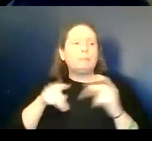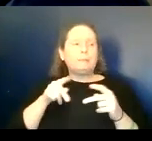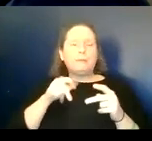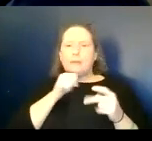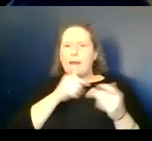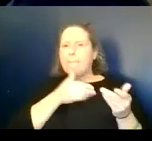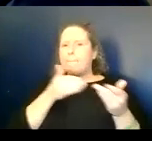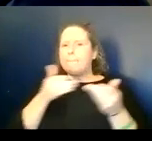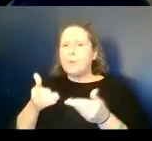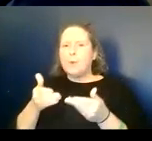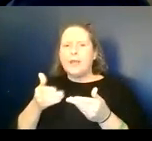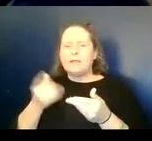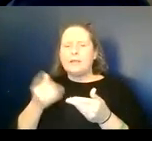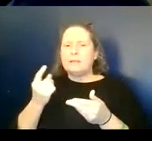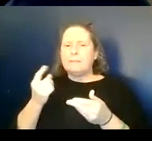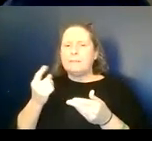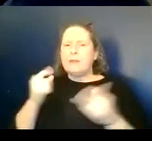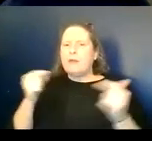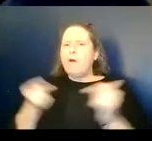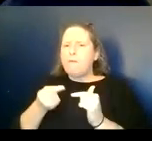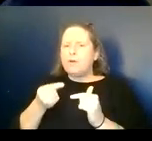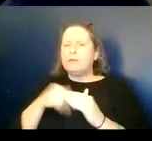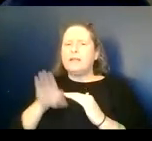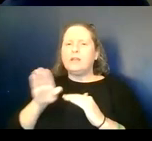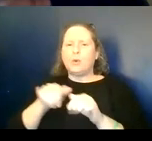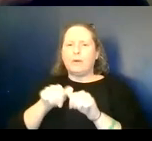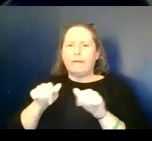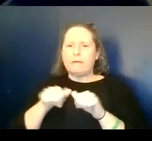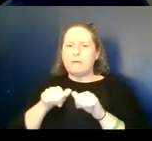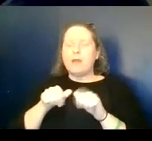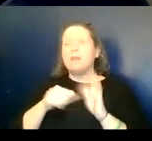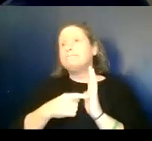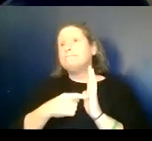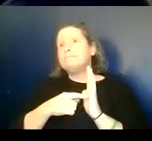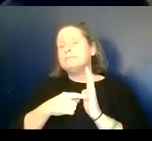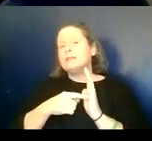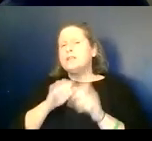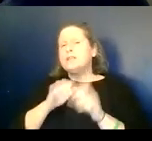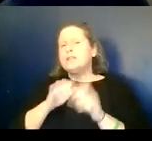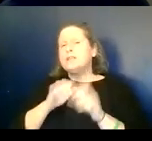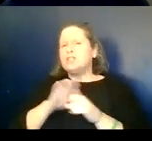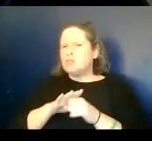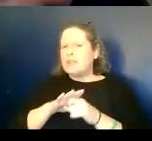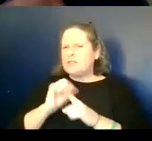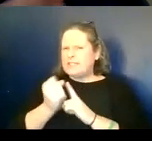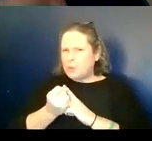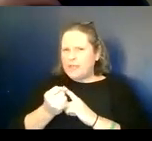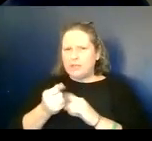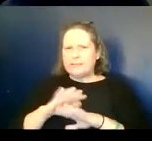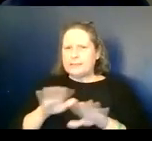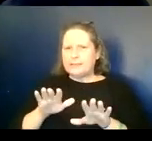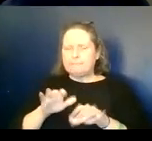bring anything harmful, such as stressful situations, Hmm.